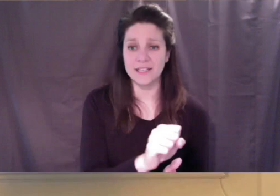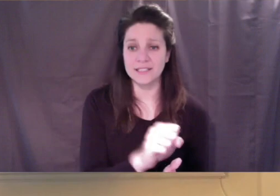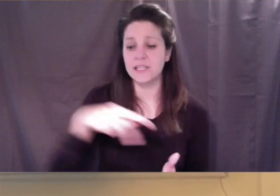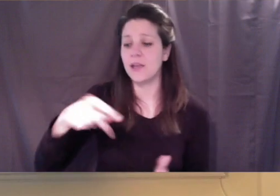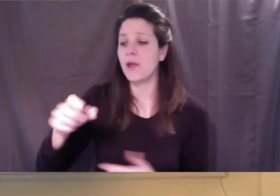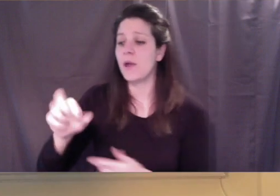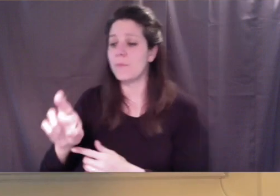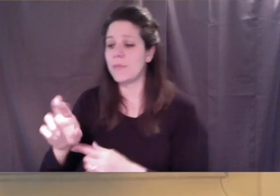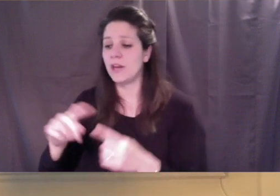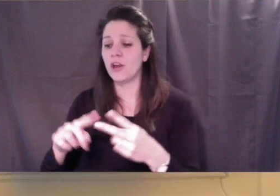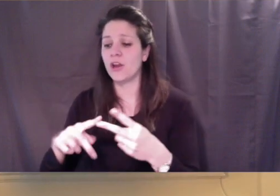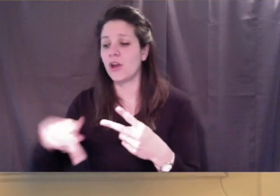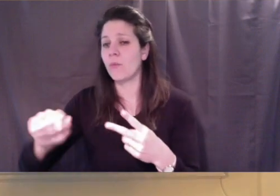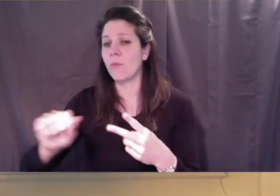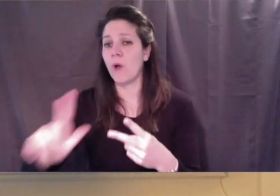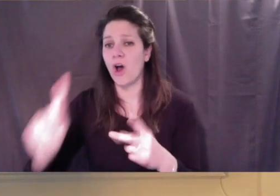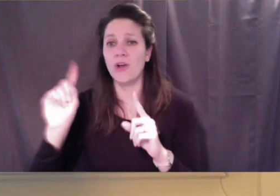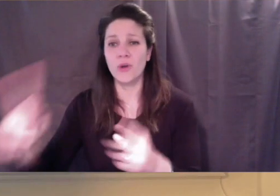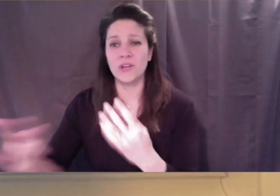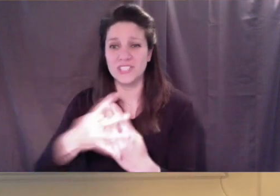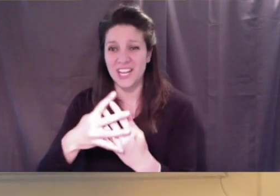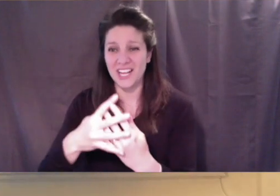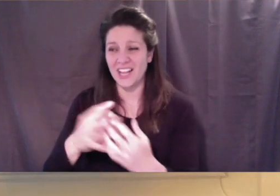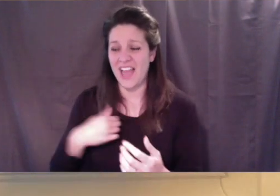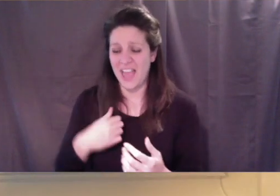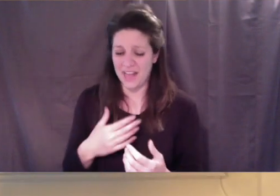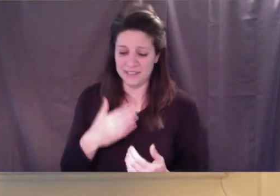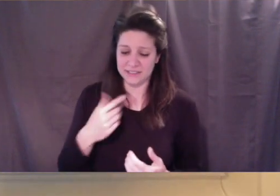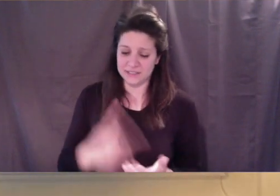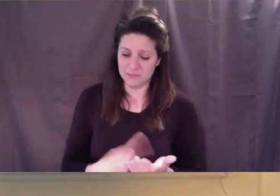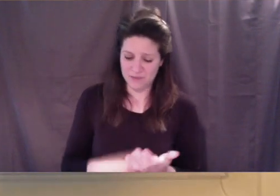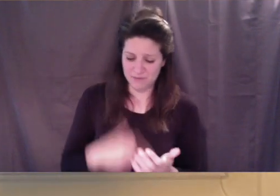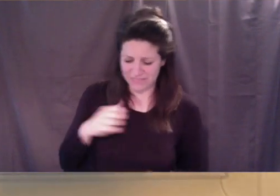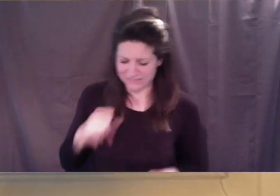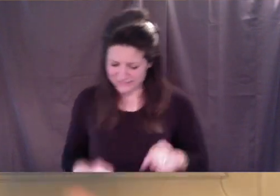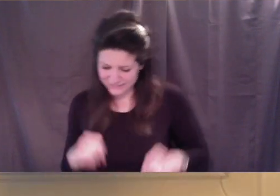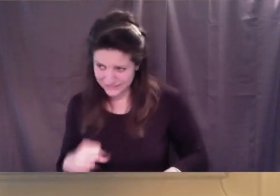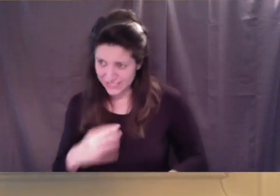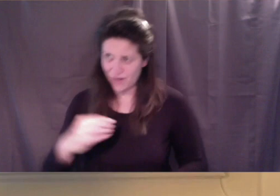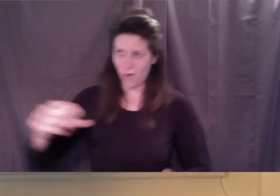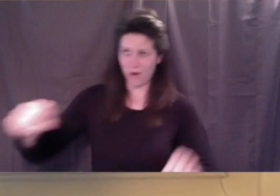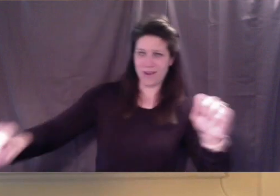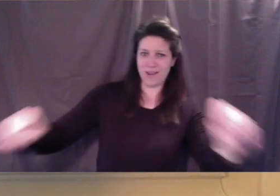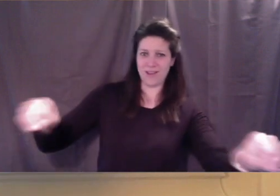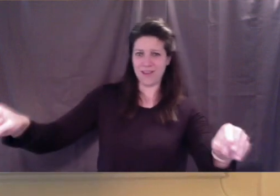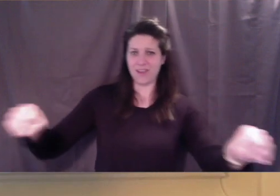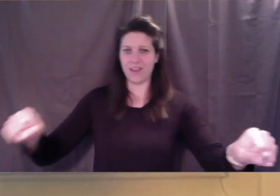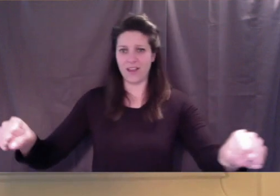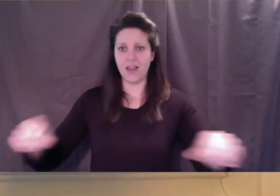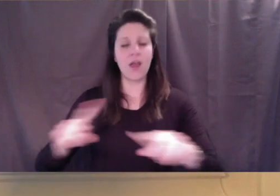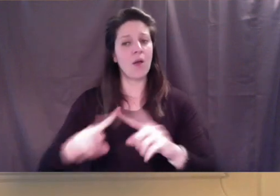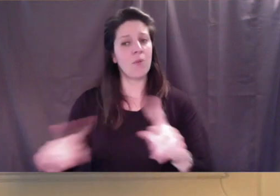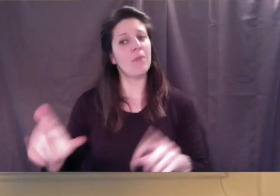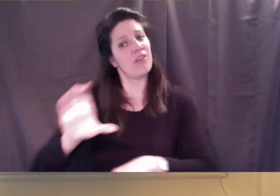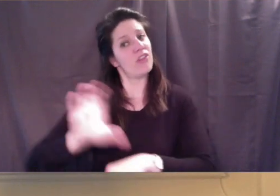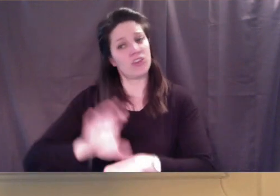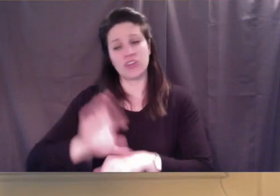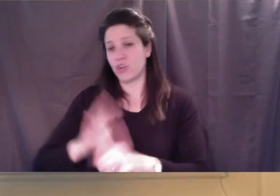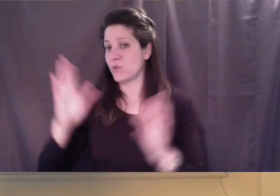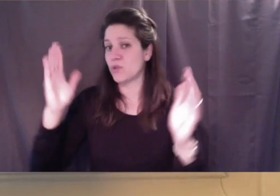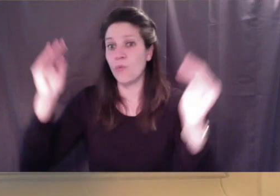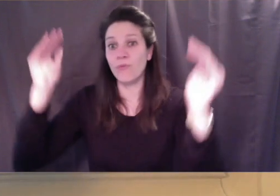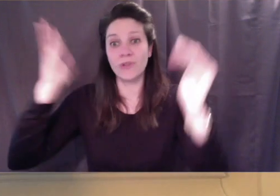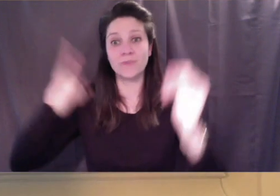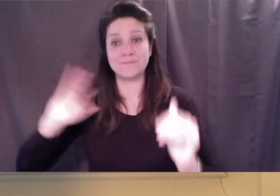Peter and Paul go to jail and they endure threats and violence, rejections and divisions from within and without. And yet the early